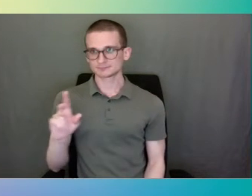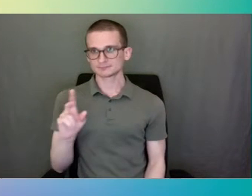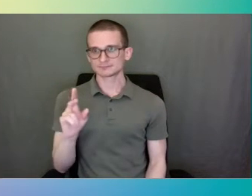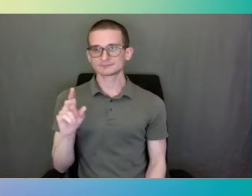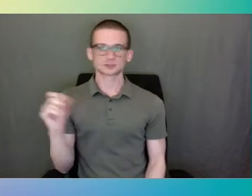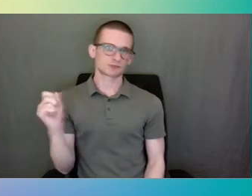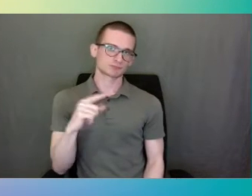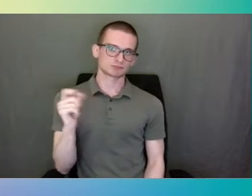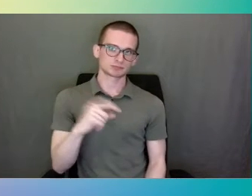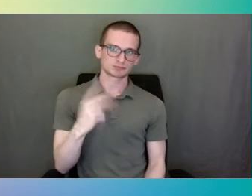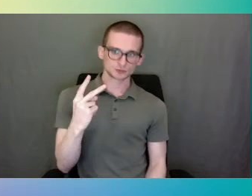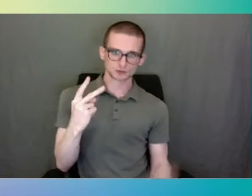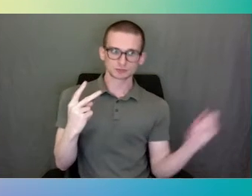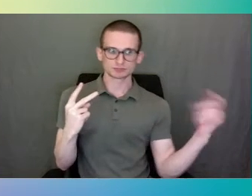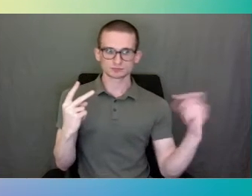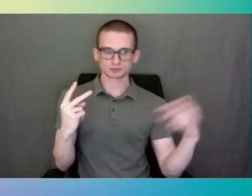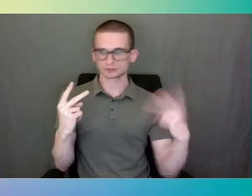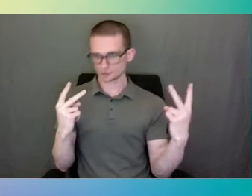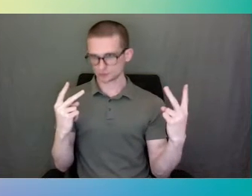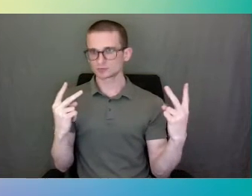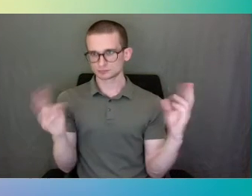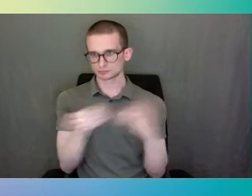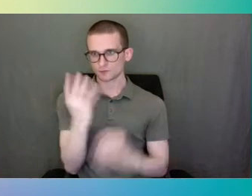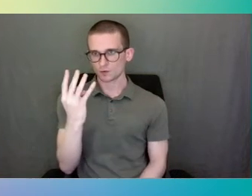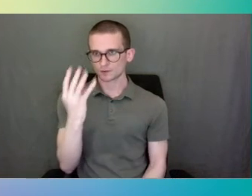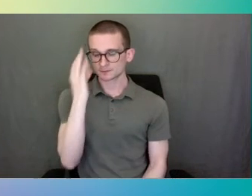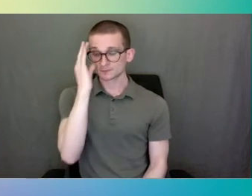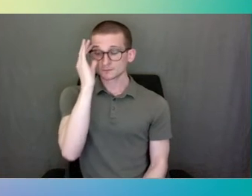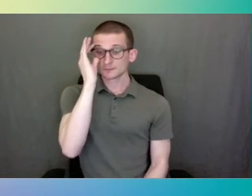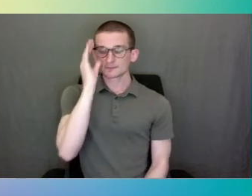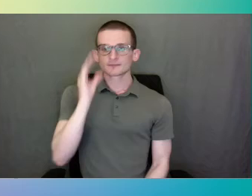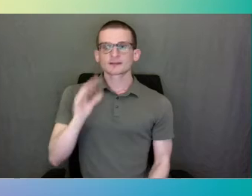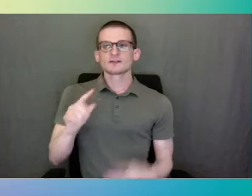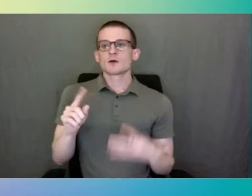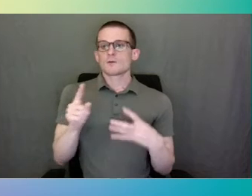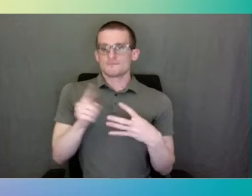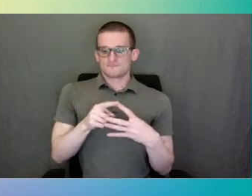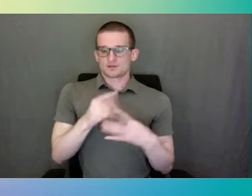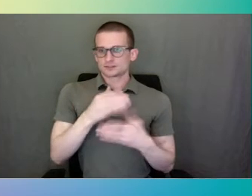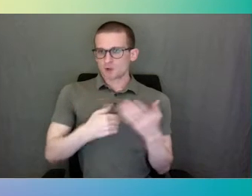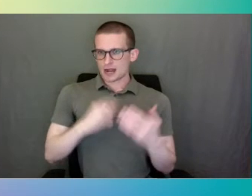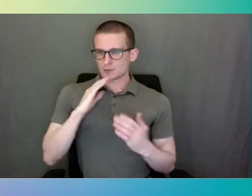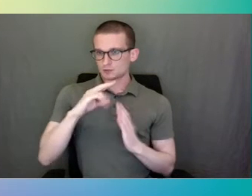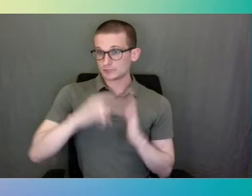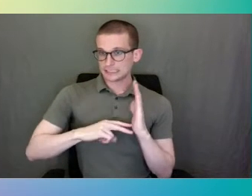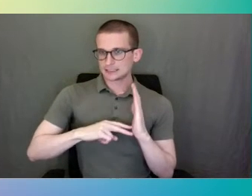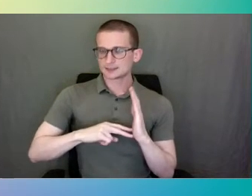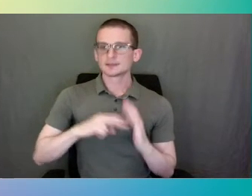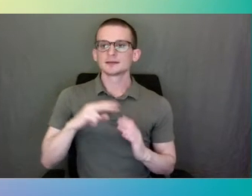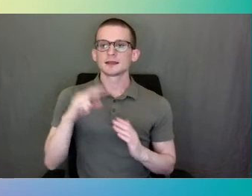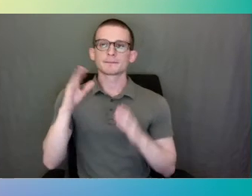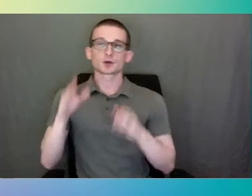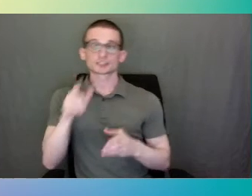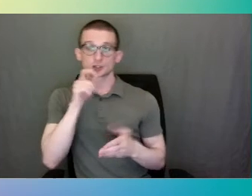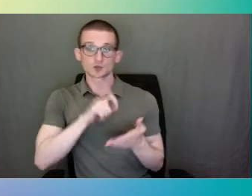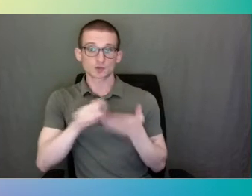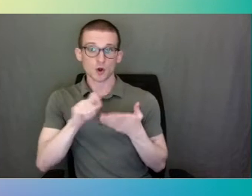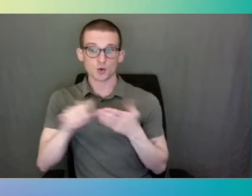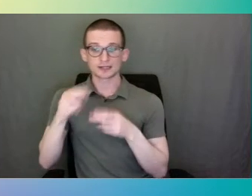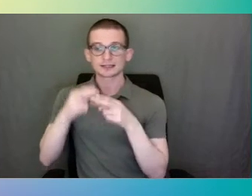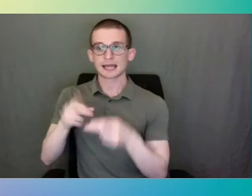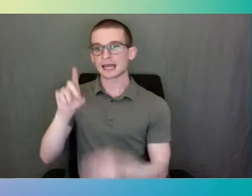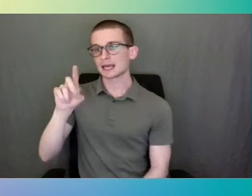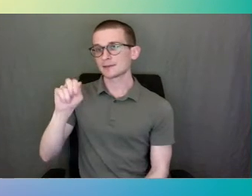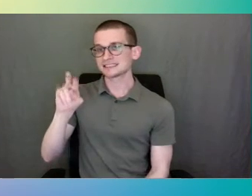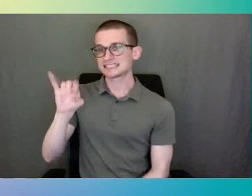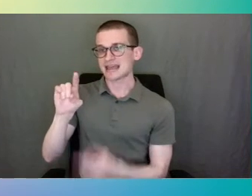And I'm going to read a portion of this letter. The first part's not on here. The person writing the letter was a person named David. And we found